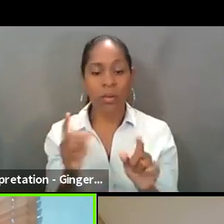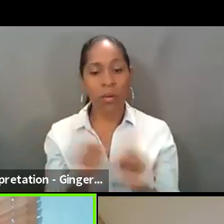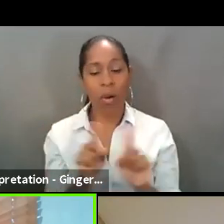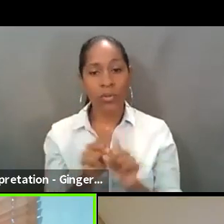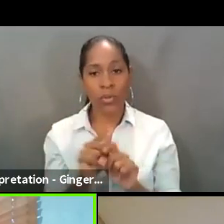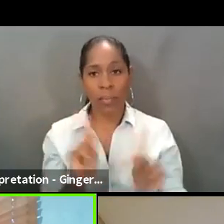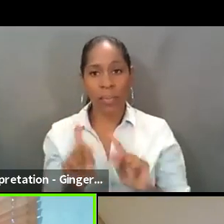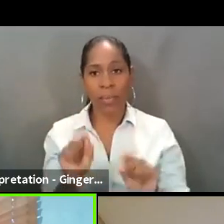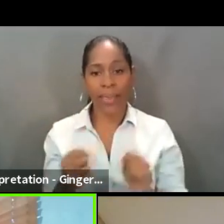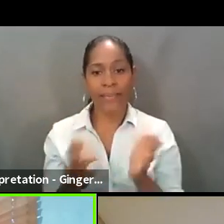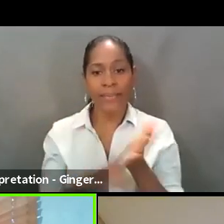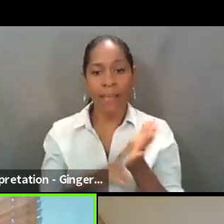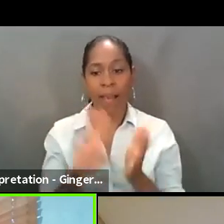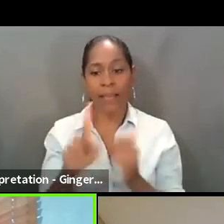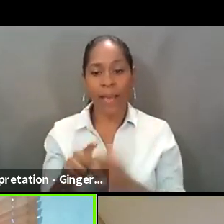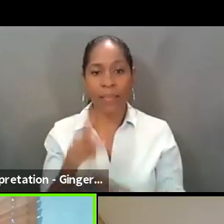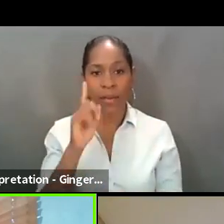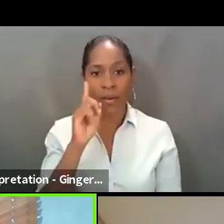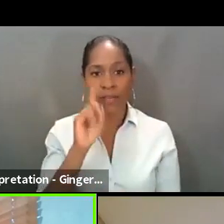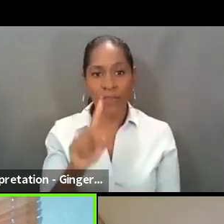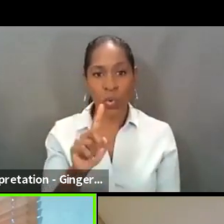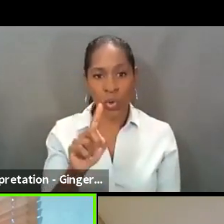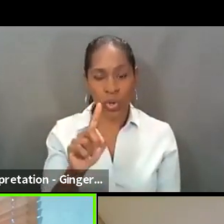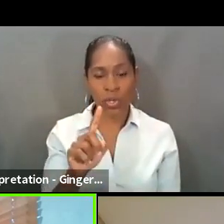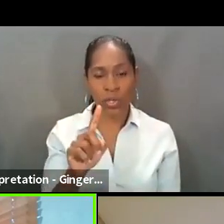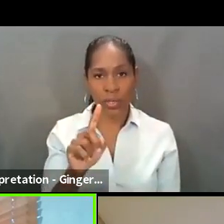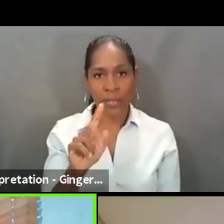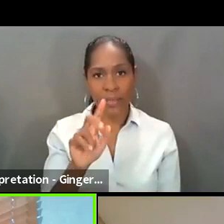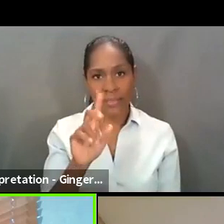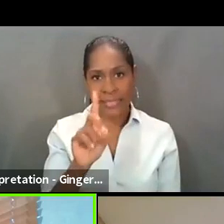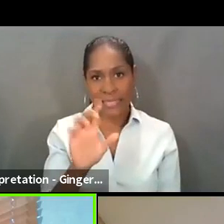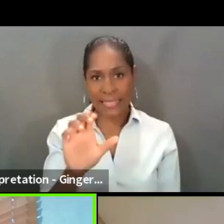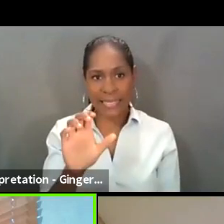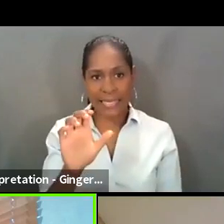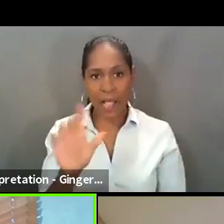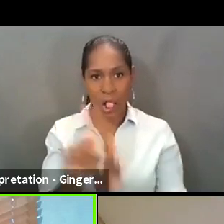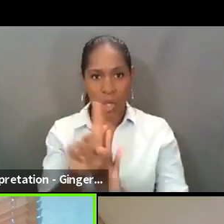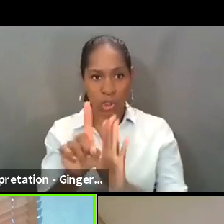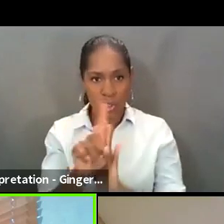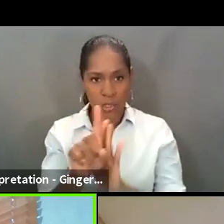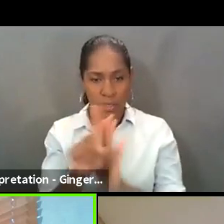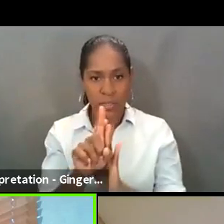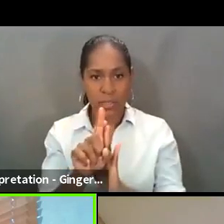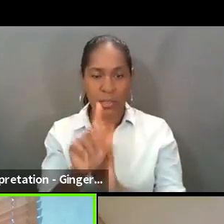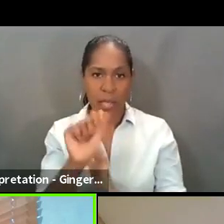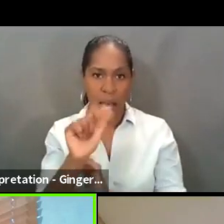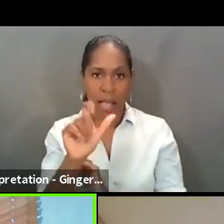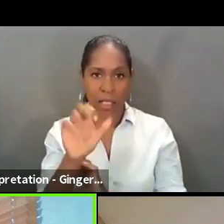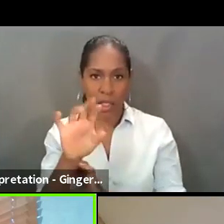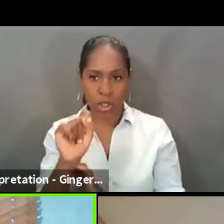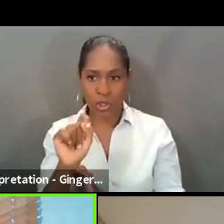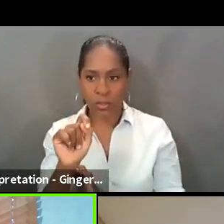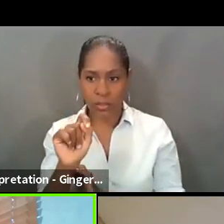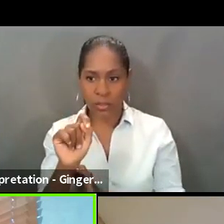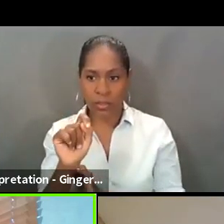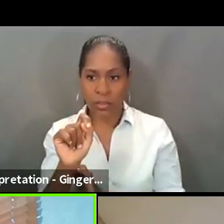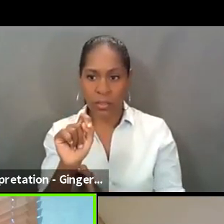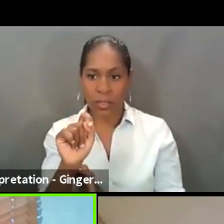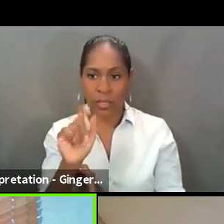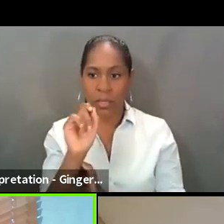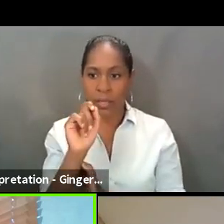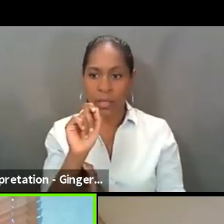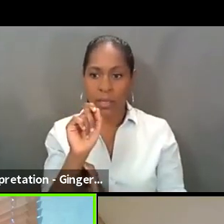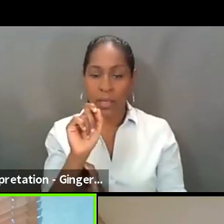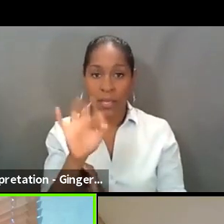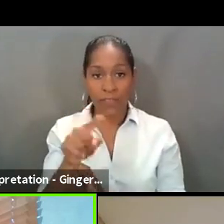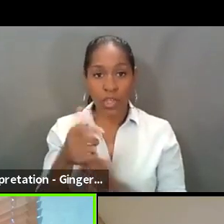up for BC alerts. And if you dial, if you